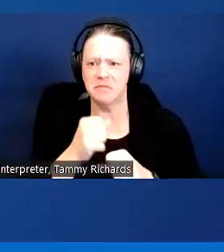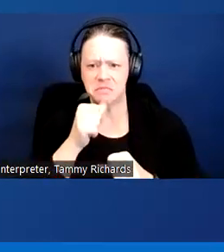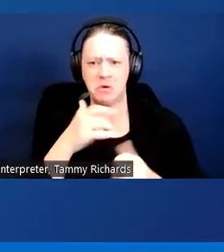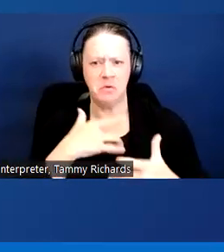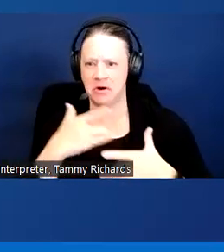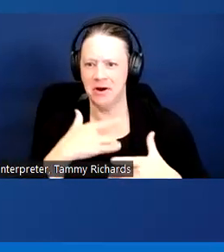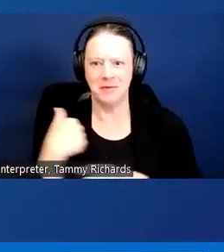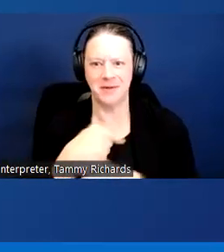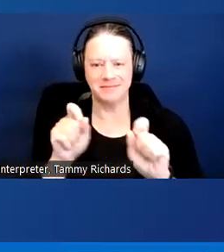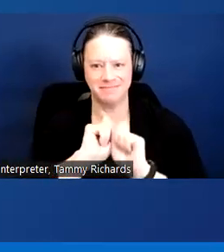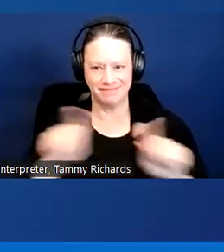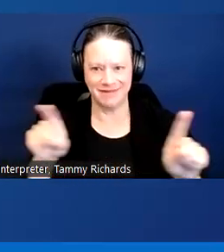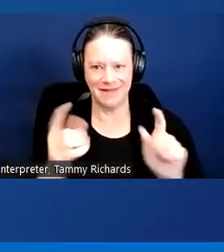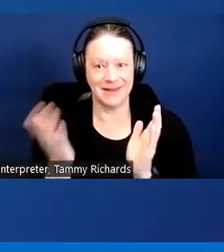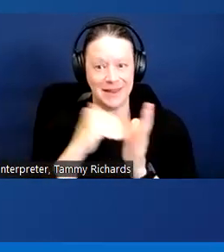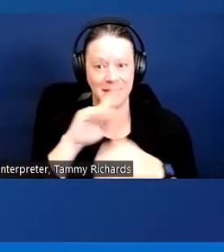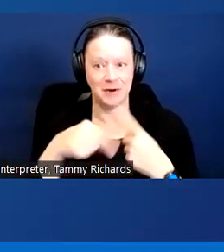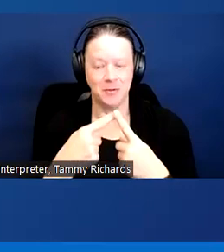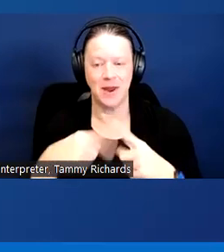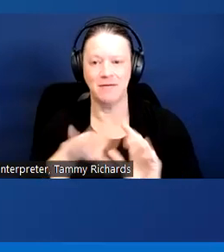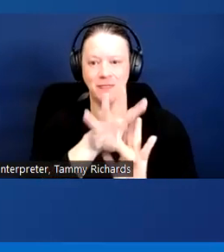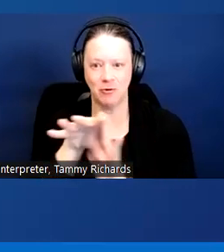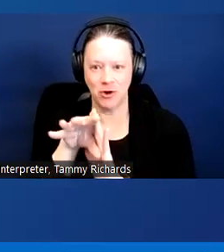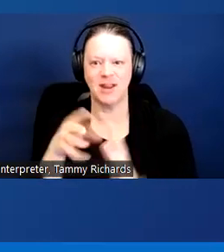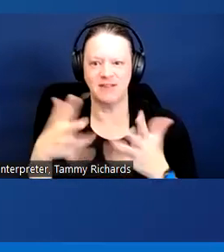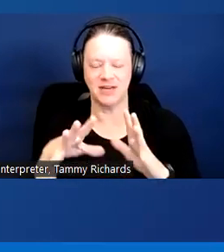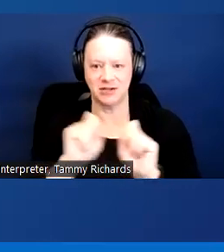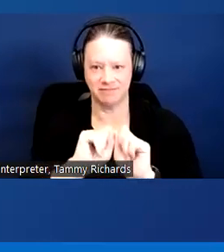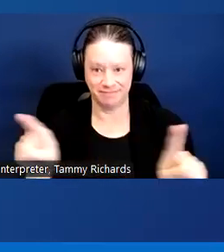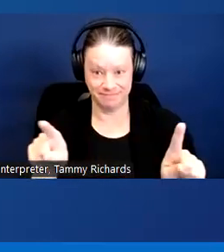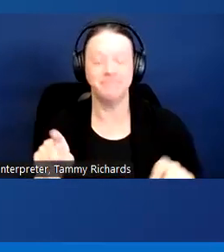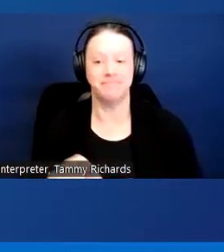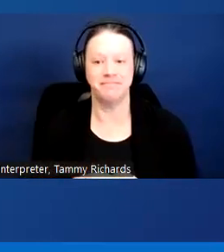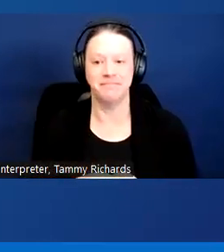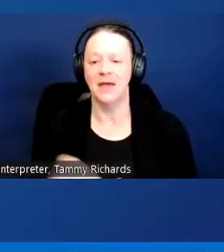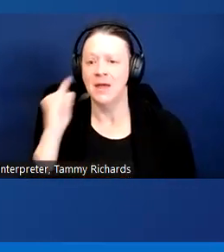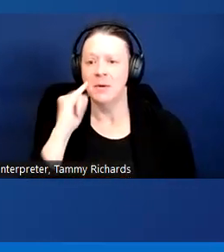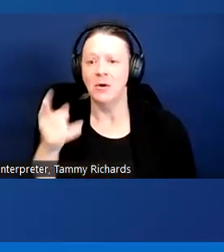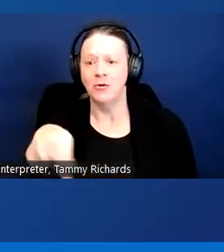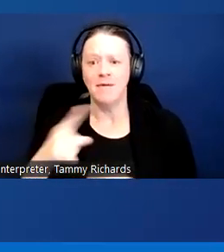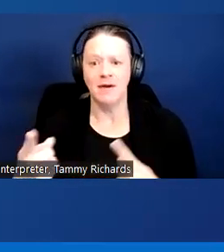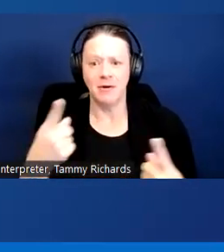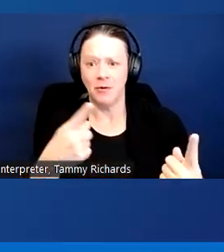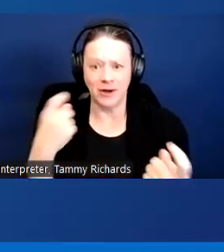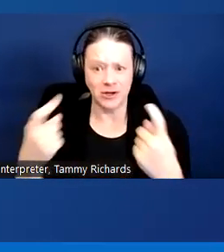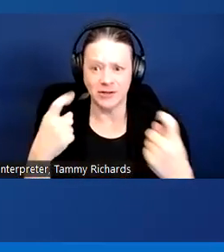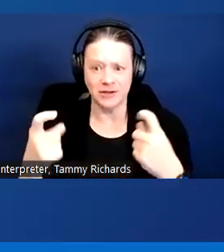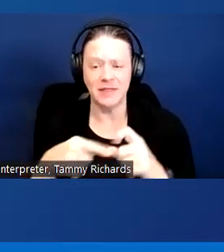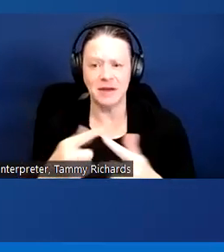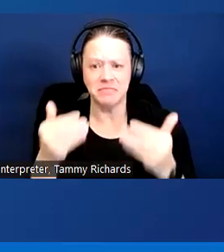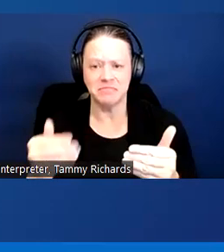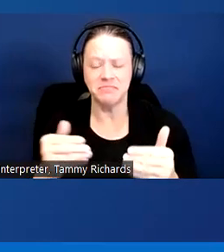when we send out the recording. If you have any questions, please feel free to put them in question and